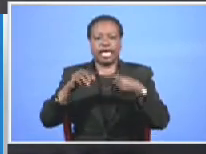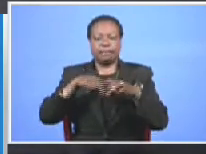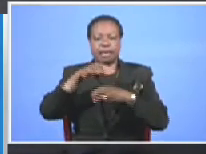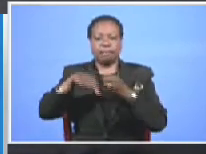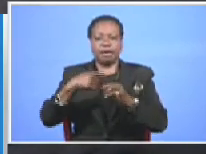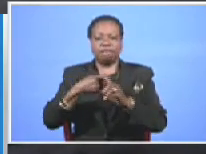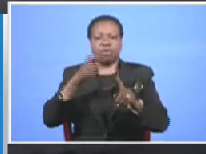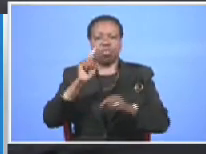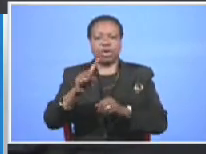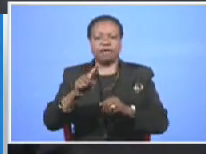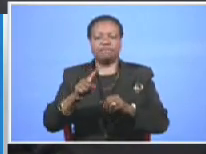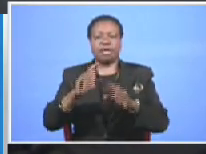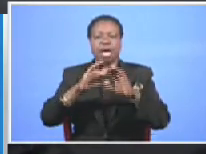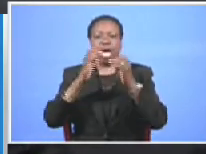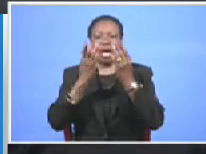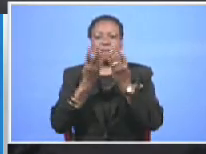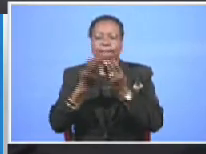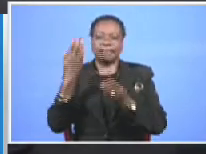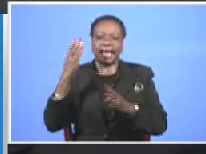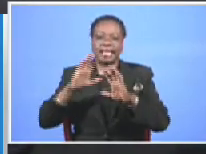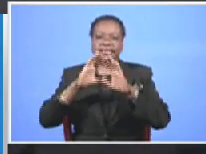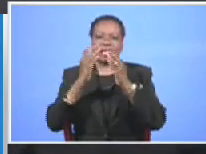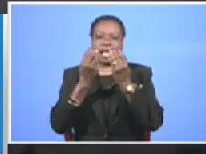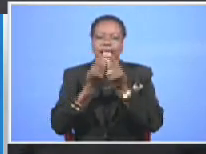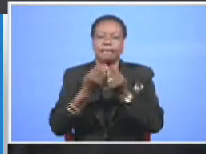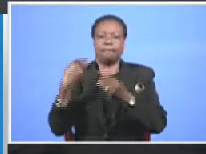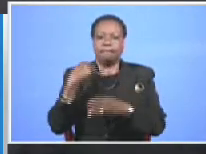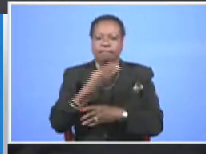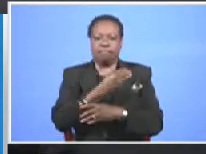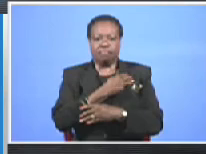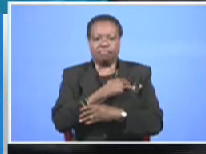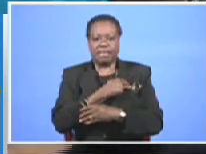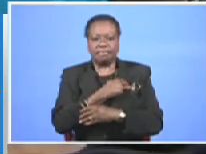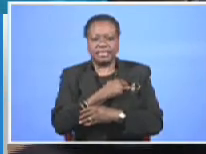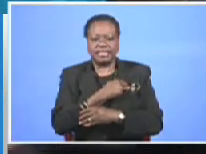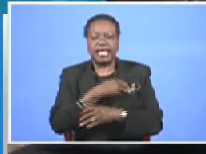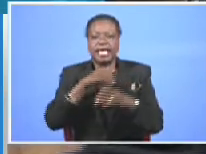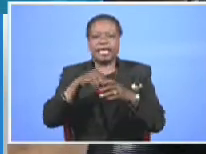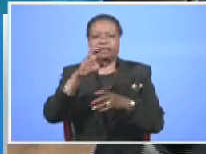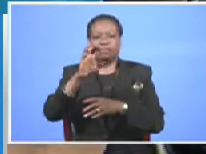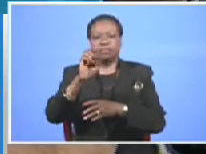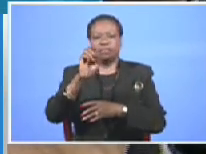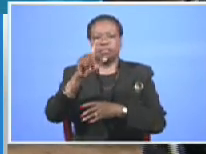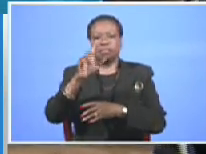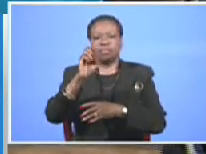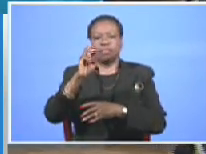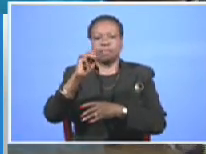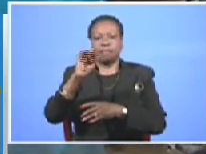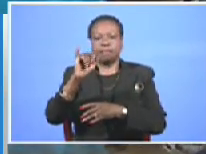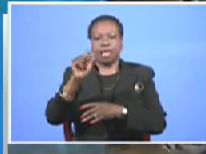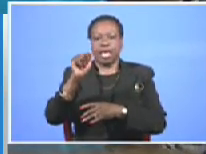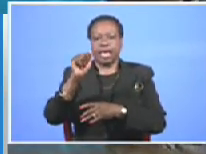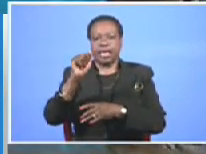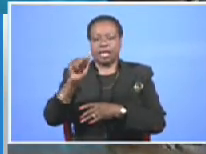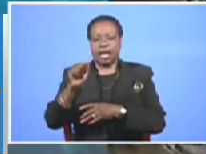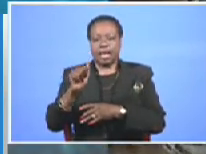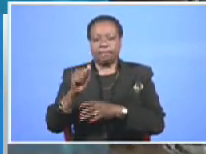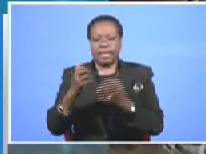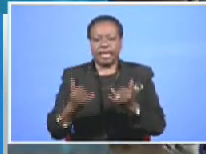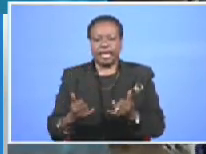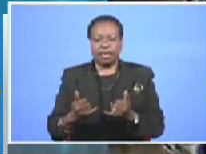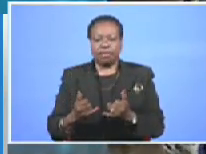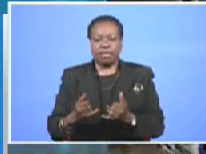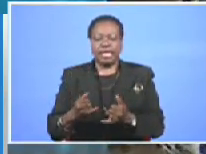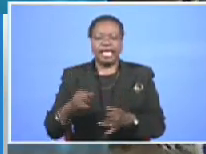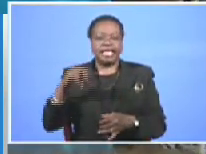of our club members, our past club members. He's actually gone back to Colombia now, but his nephew happened to be the coach